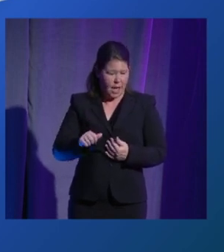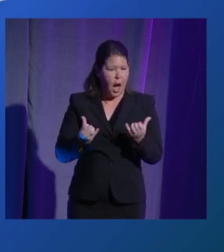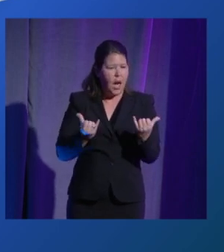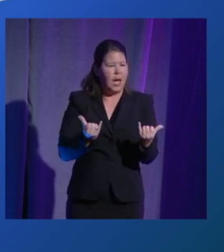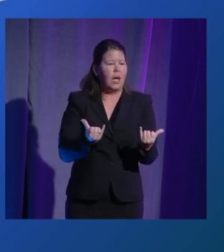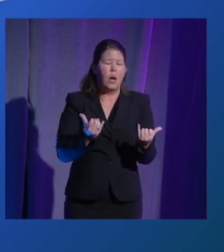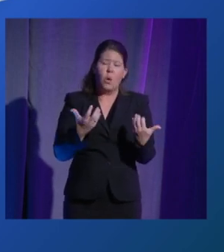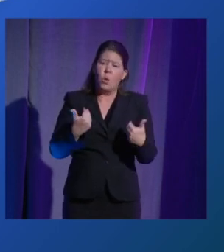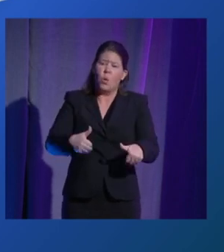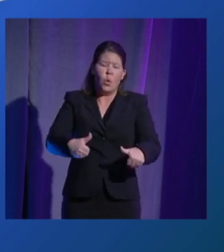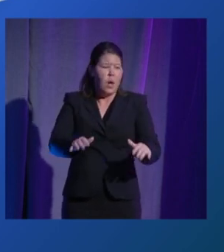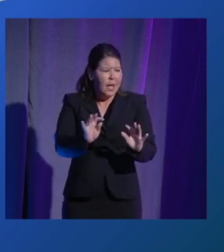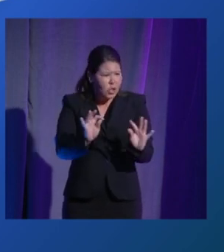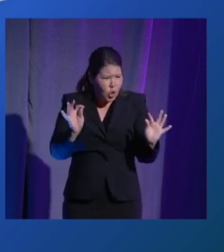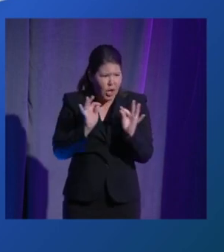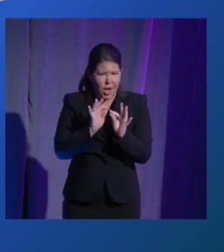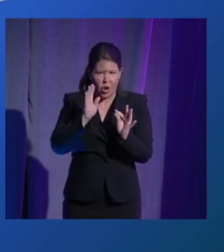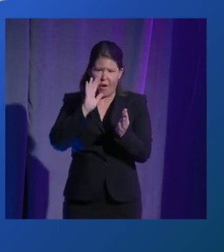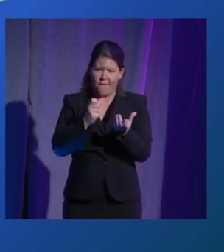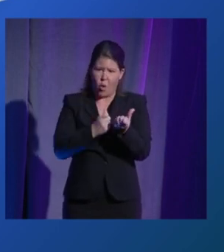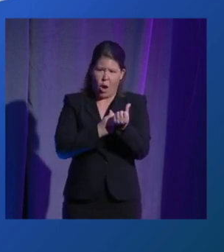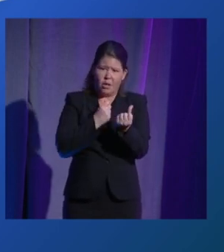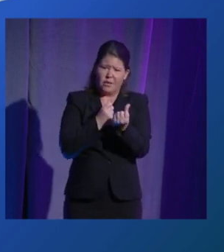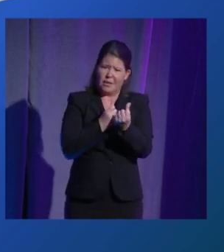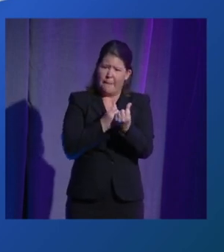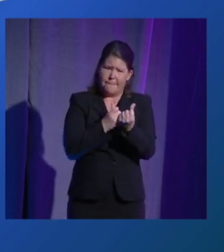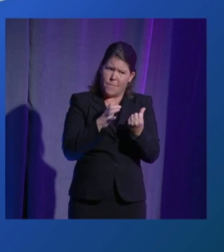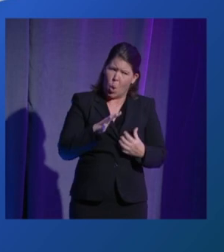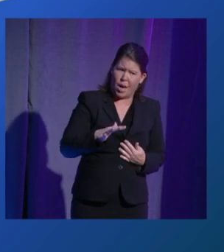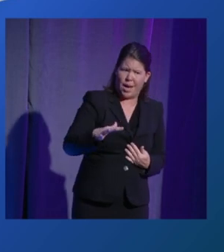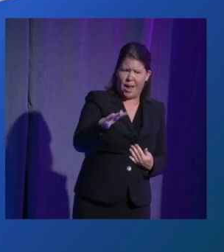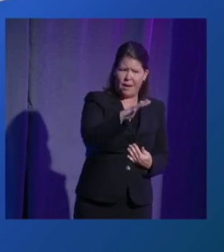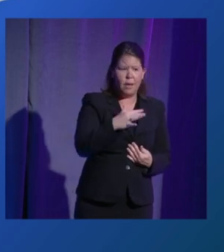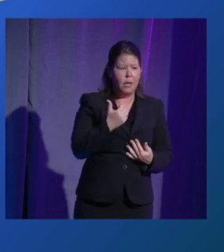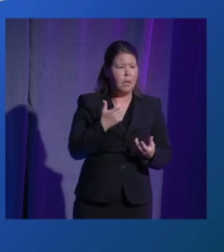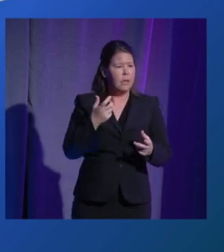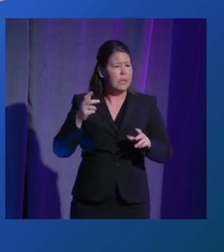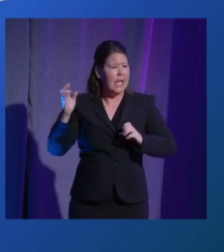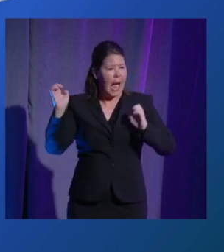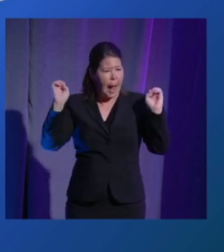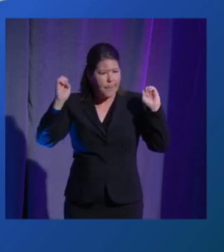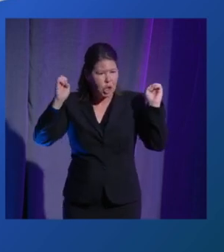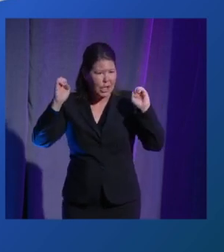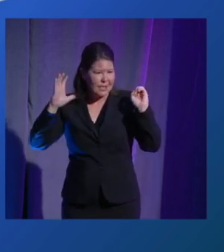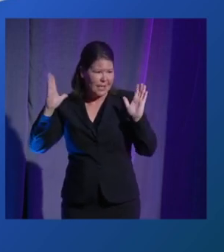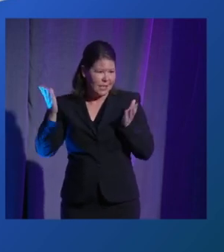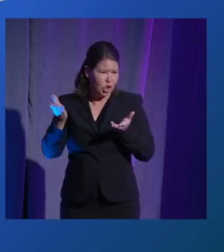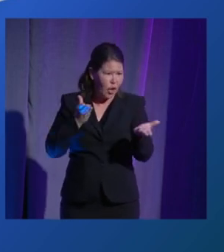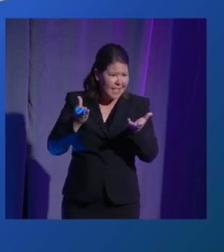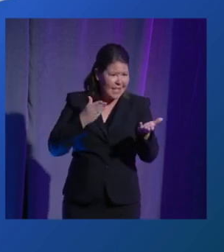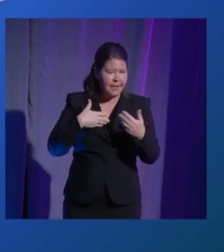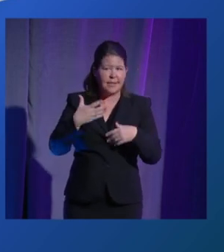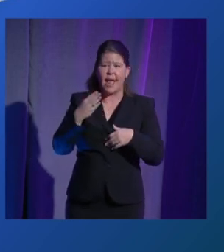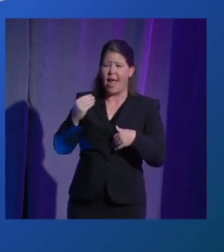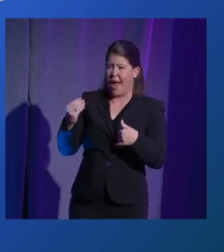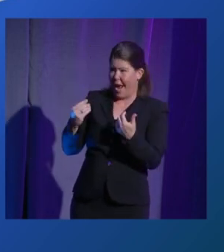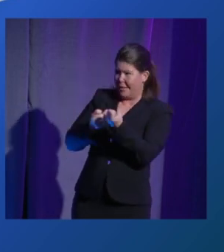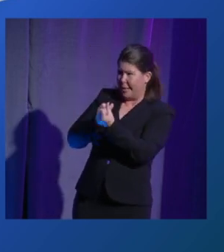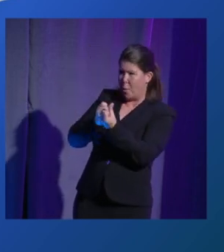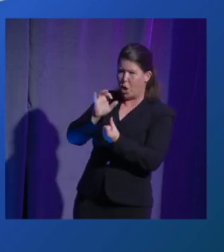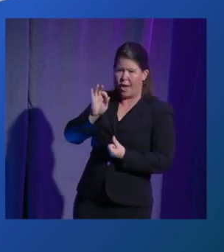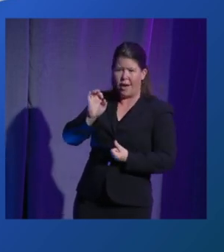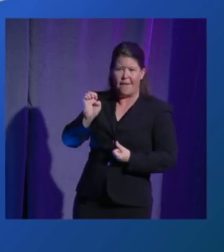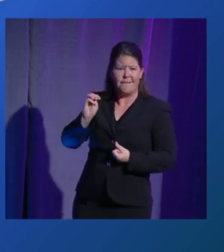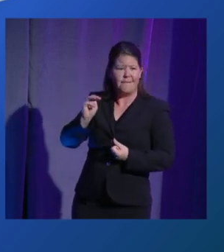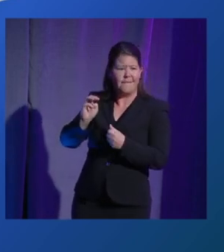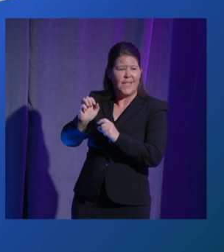mitigation purposes it's now underpinning the response and Recovery that femur is using to attend uh to